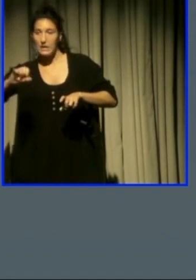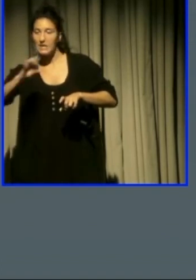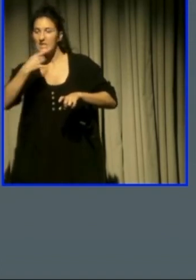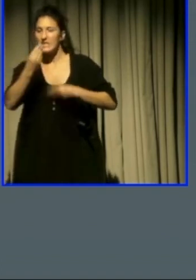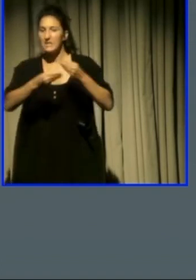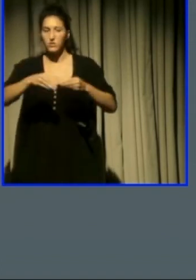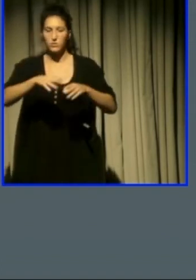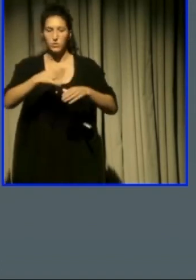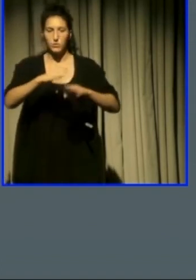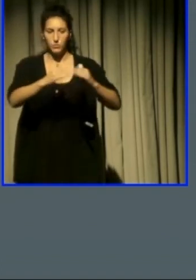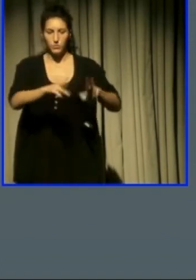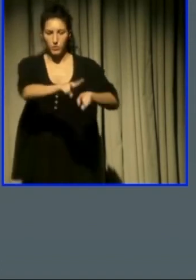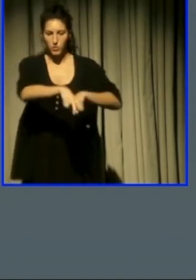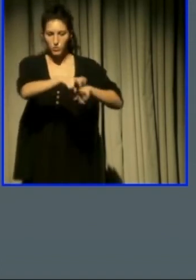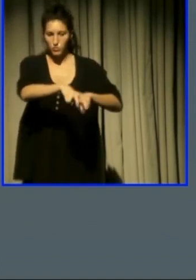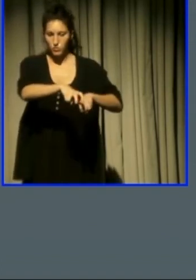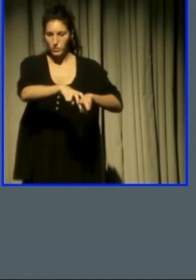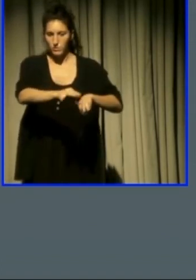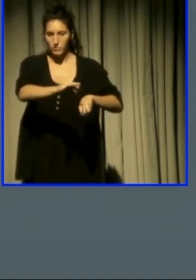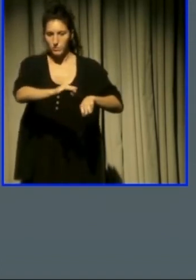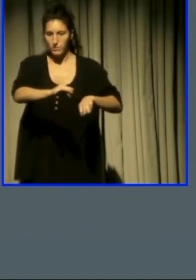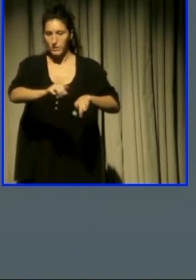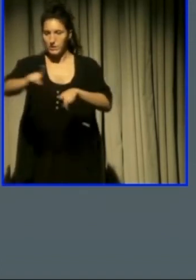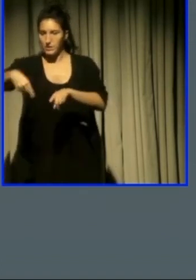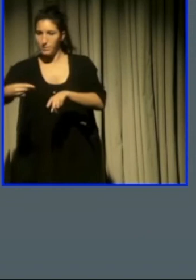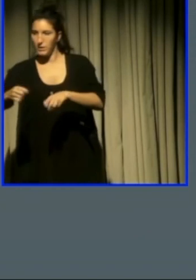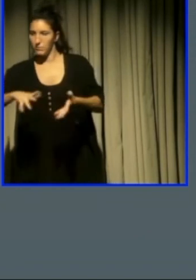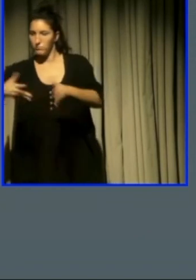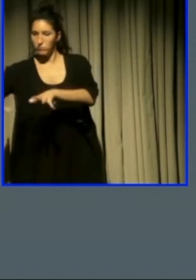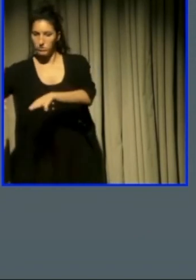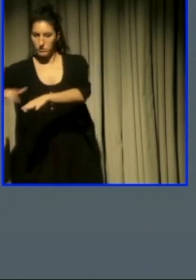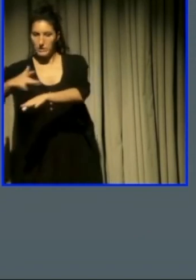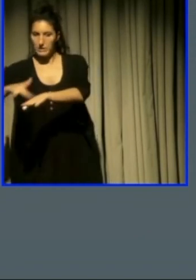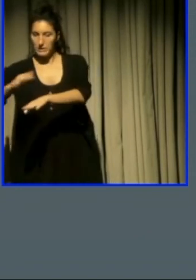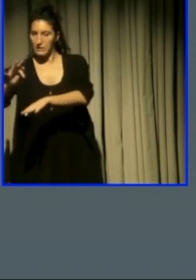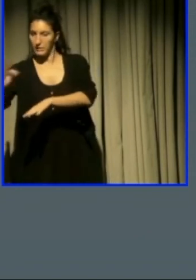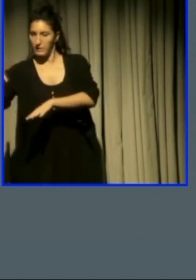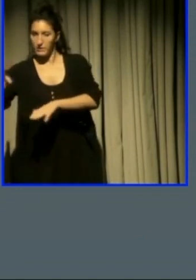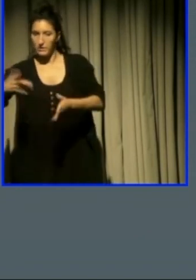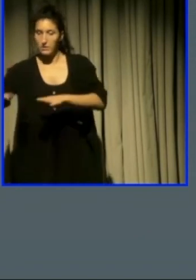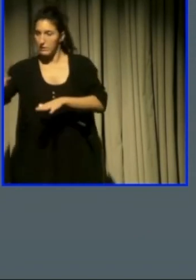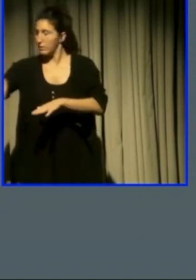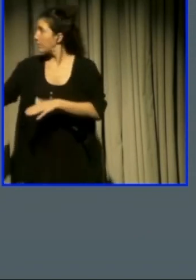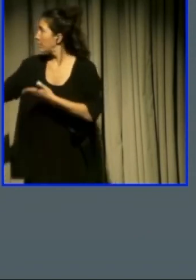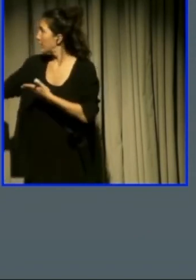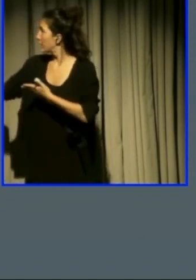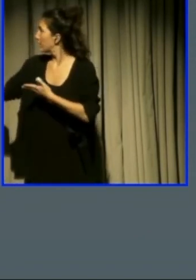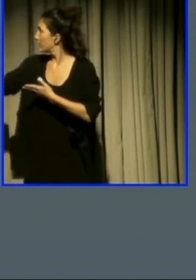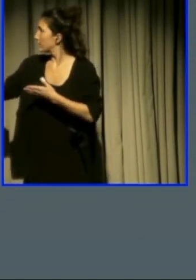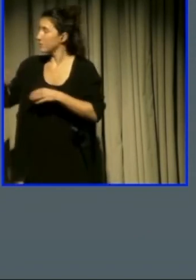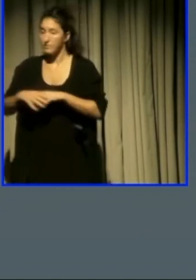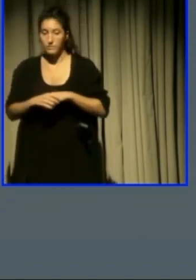an NFT version of it as well. So the auction, so they're putting this up on auction as property, and it's